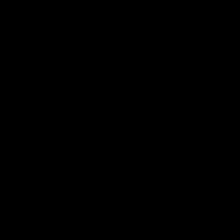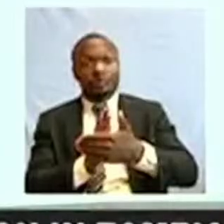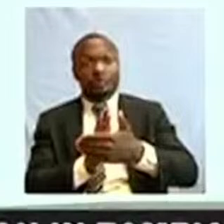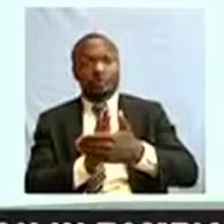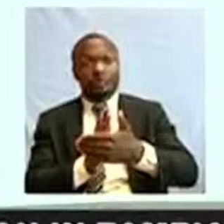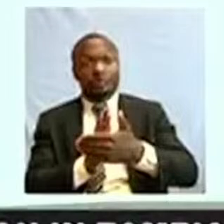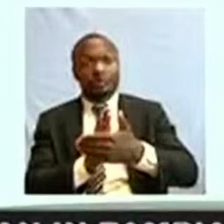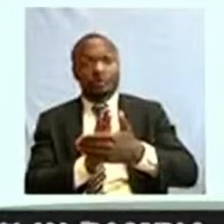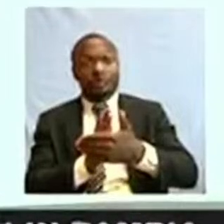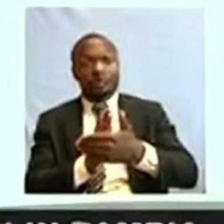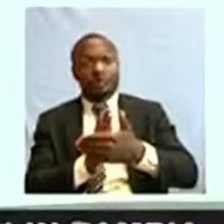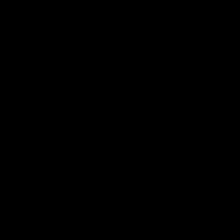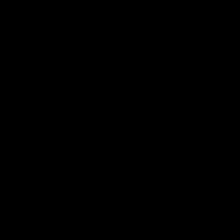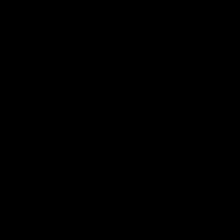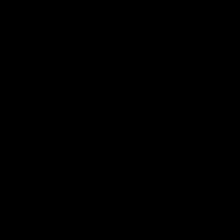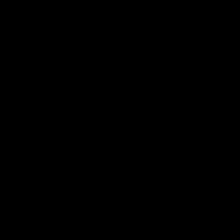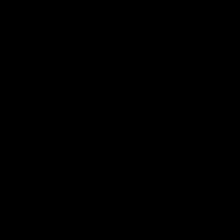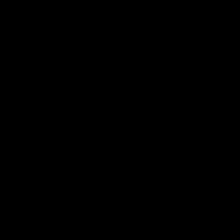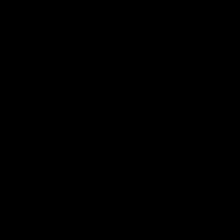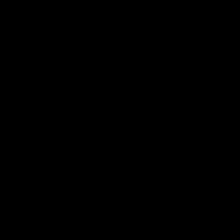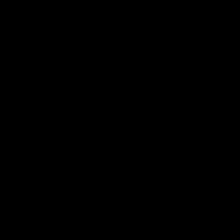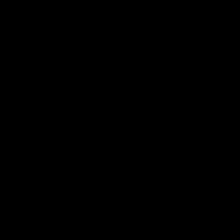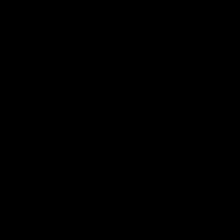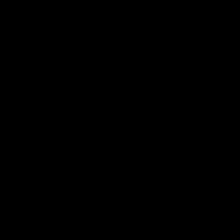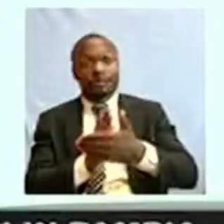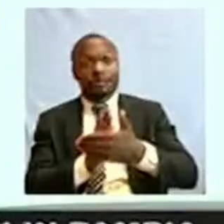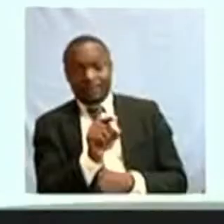route that you need to